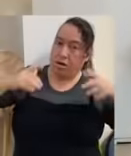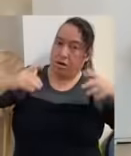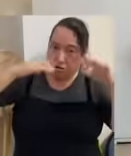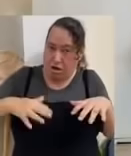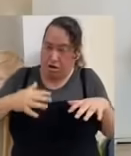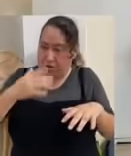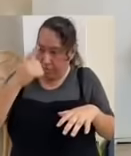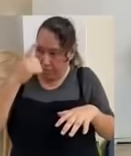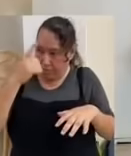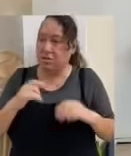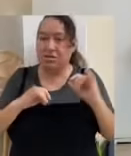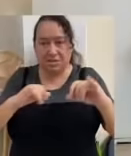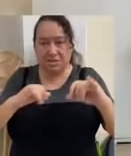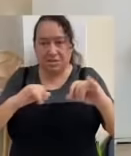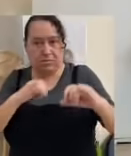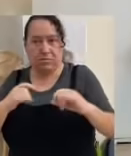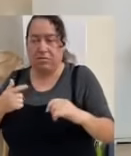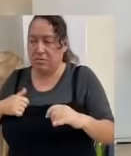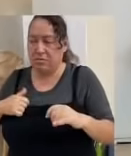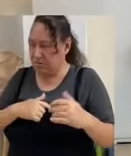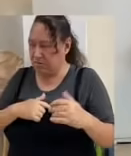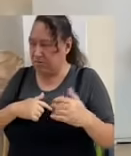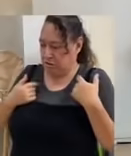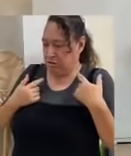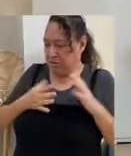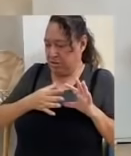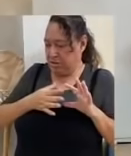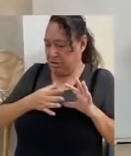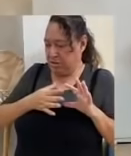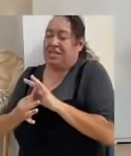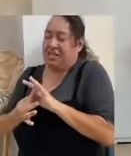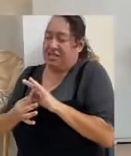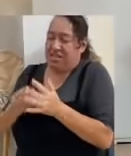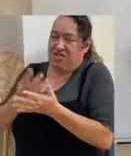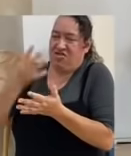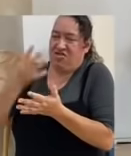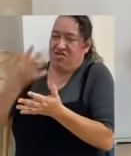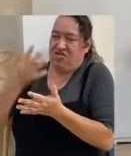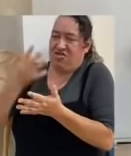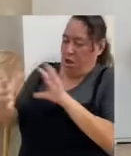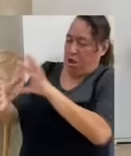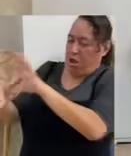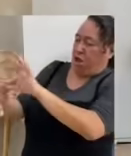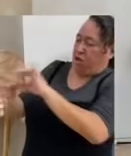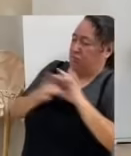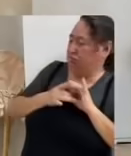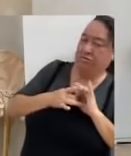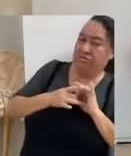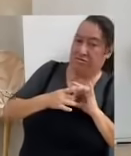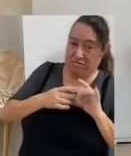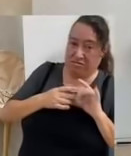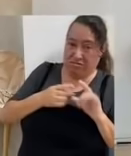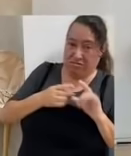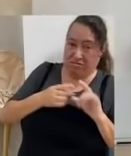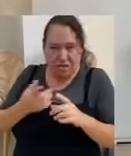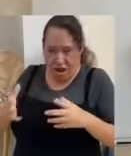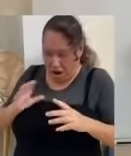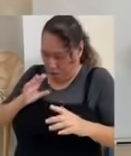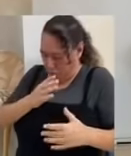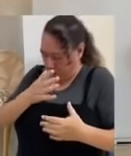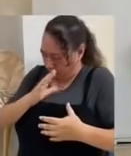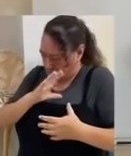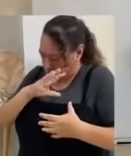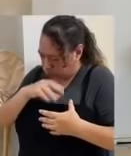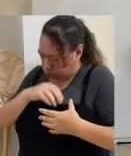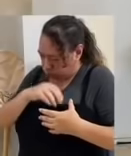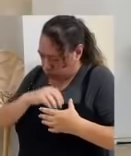state. We are very attached to riches, very attached, and we put our life in riches, in